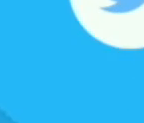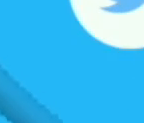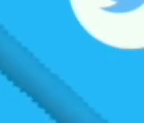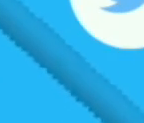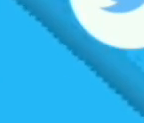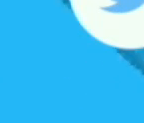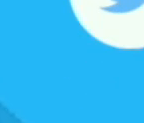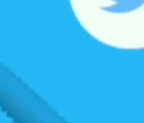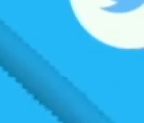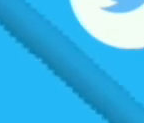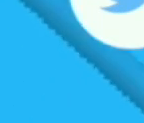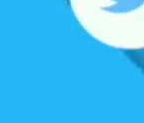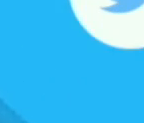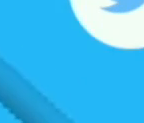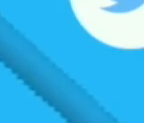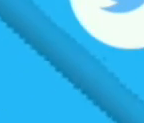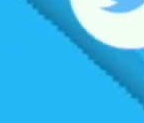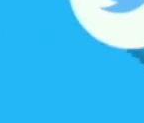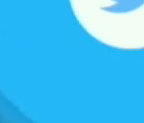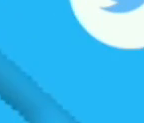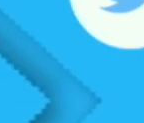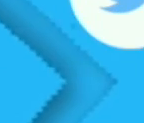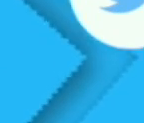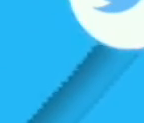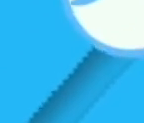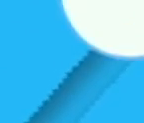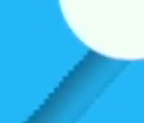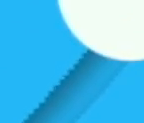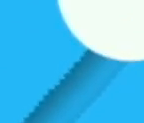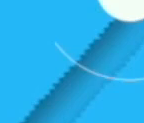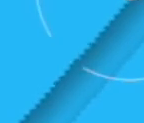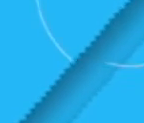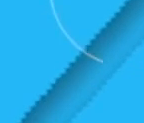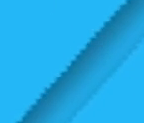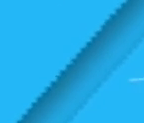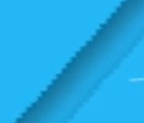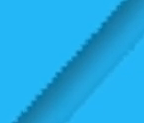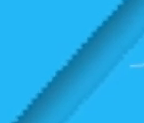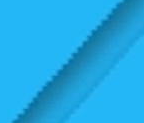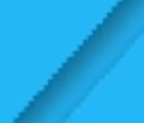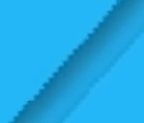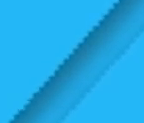for breaking news, live event coverage, web exclusives, and much more.